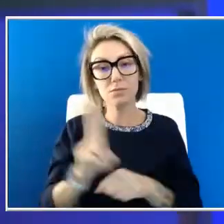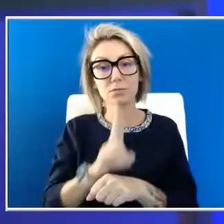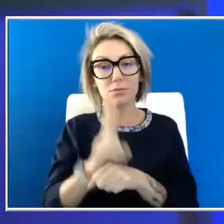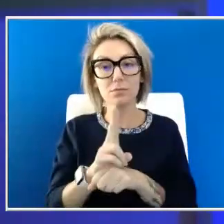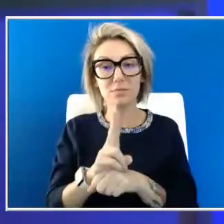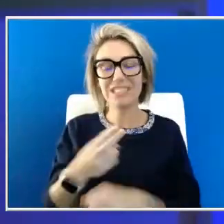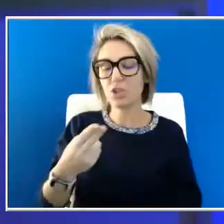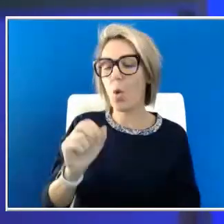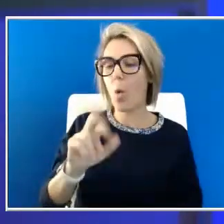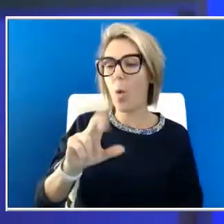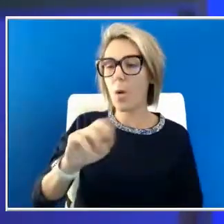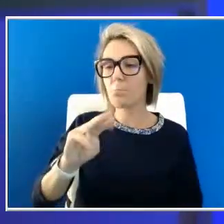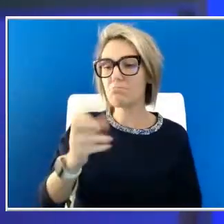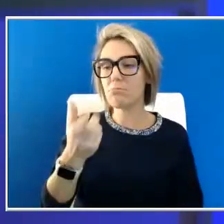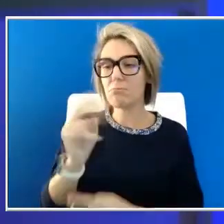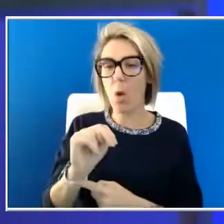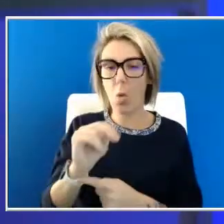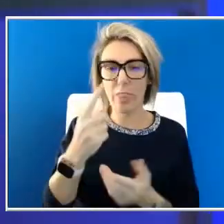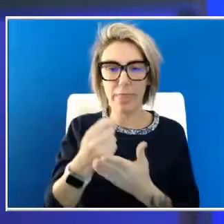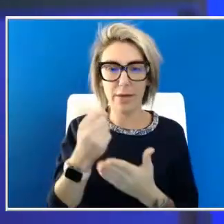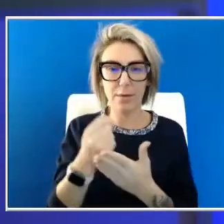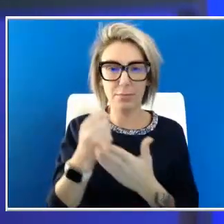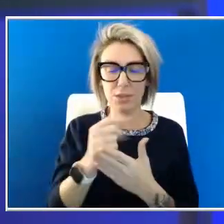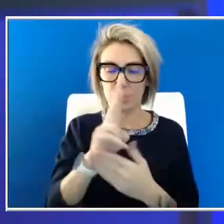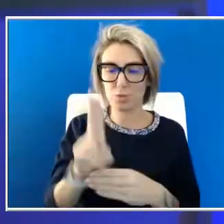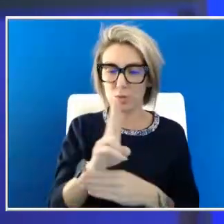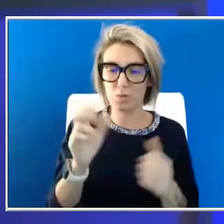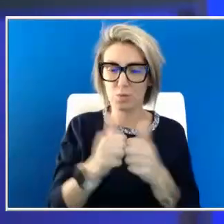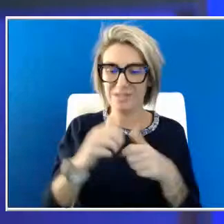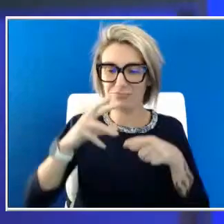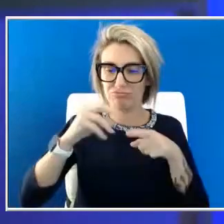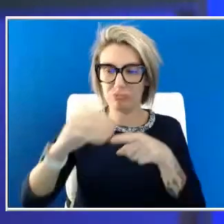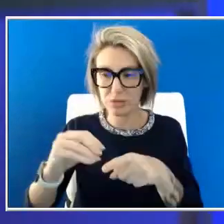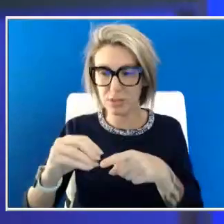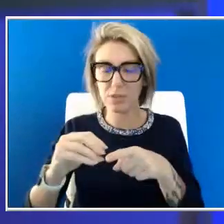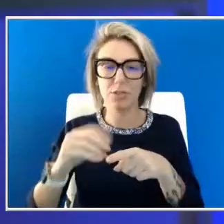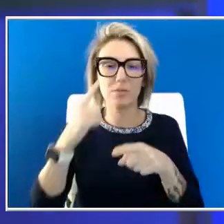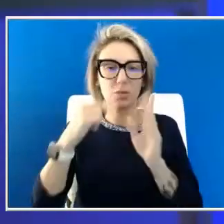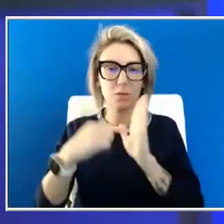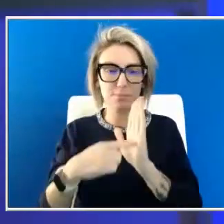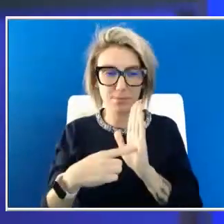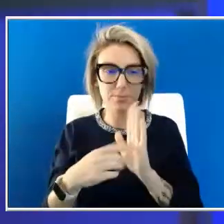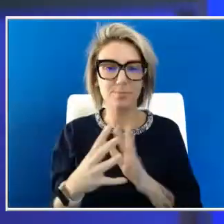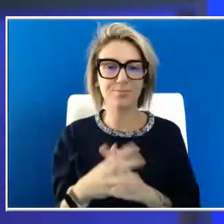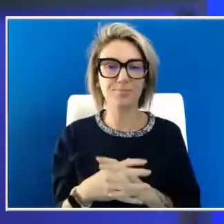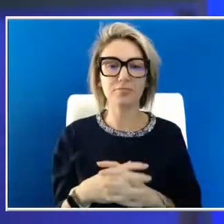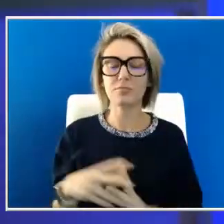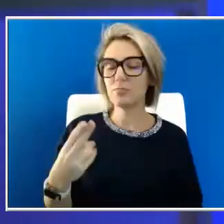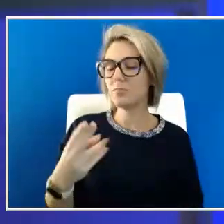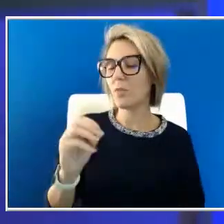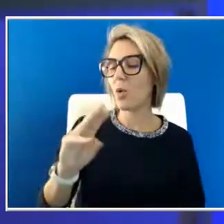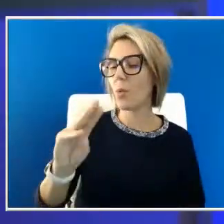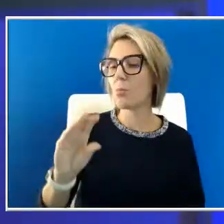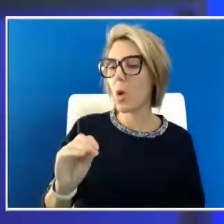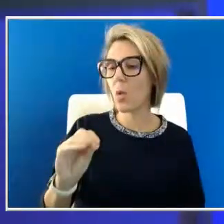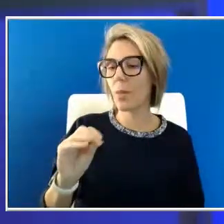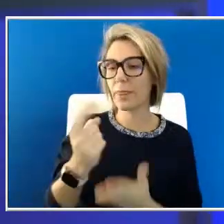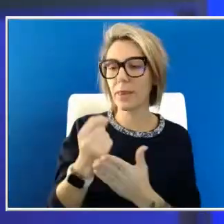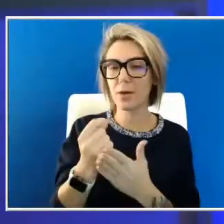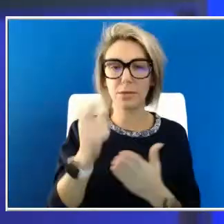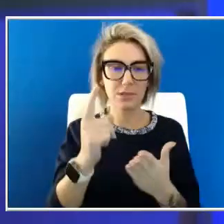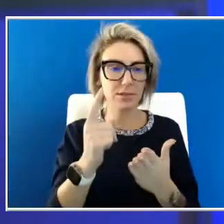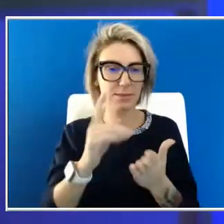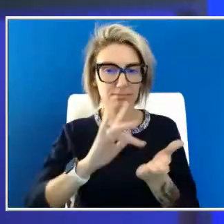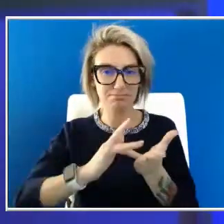therapy. So we often use hormone therapy with radiation, for example. And hormone therapy is drug that we give patients